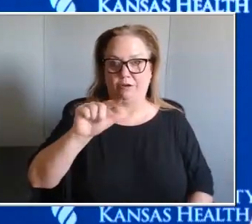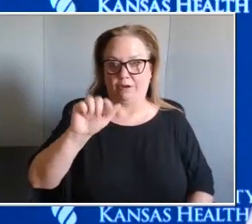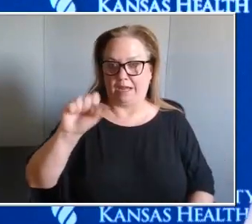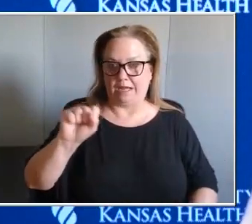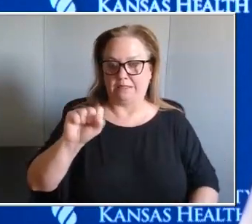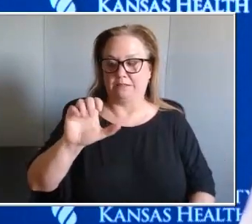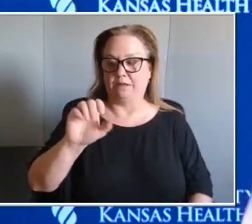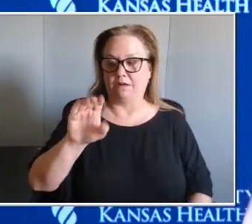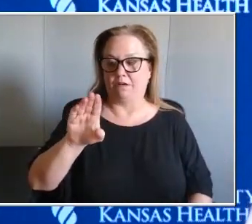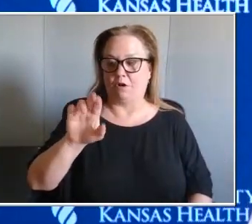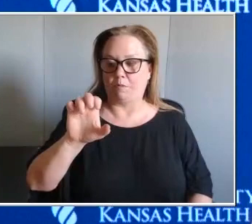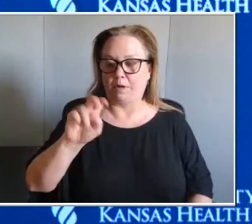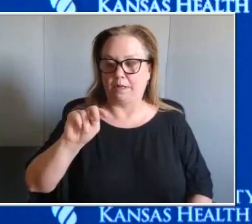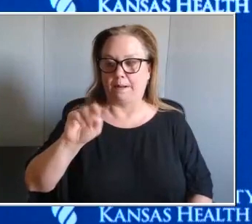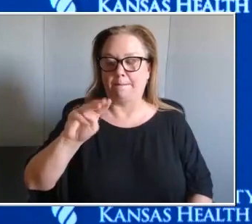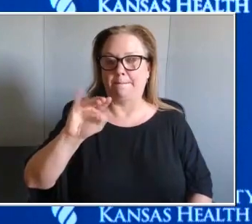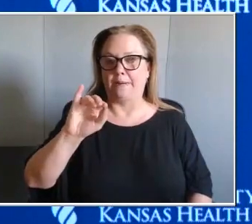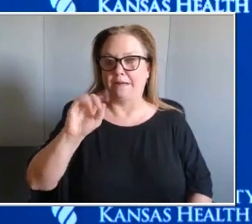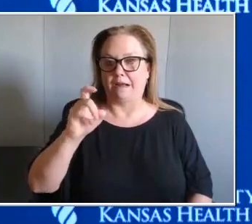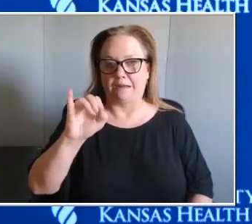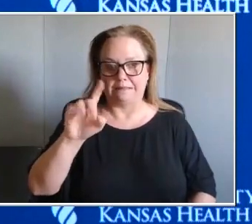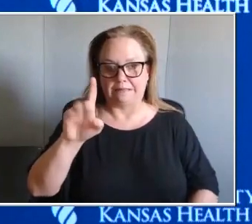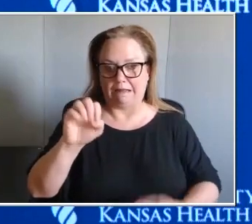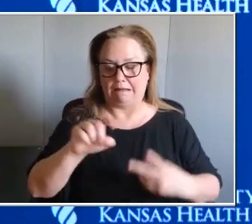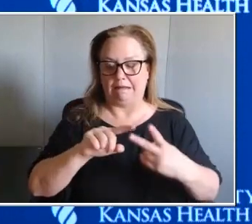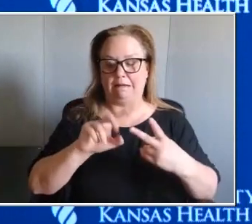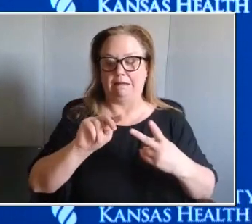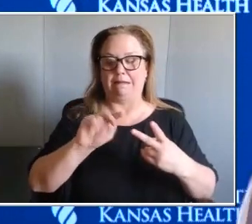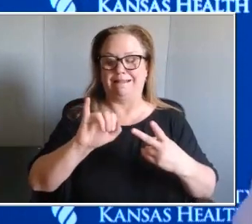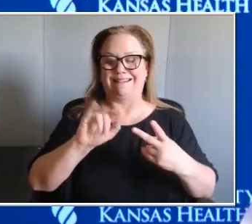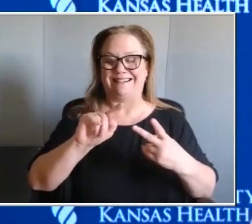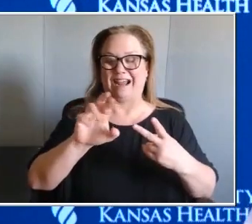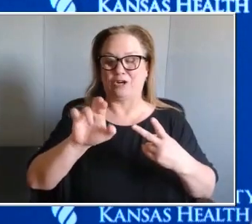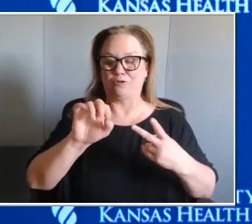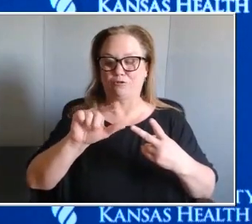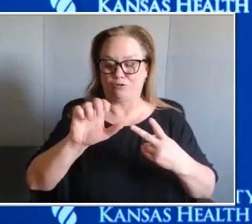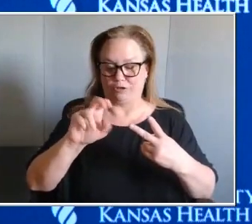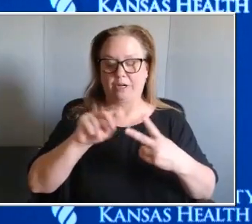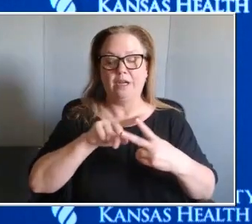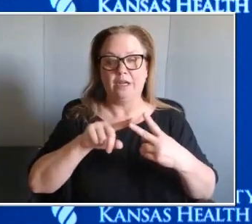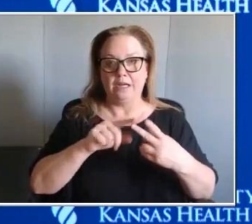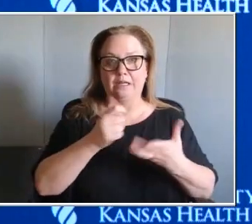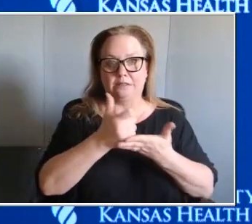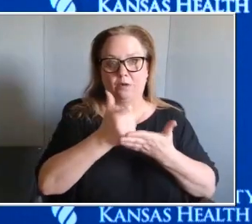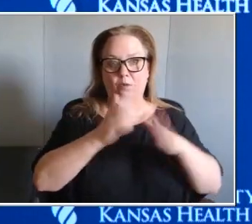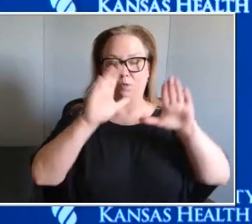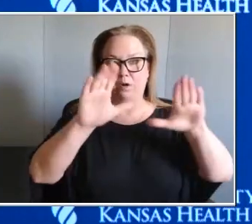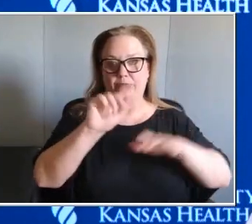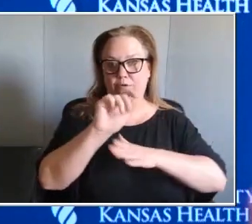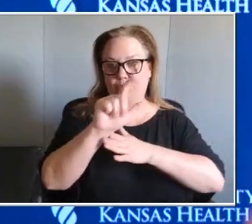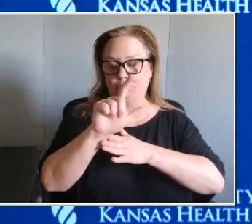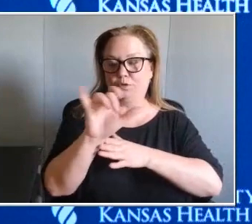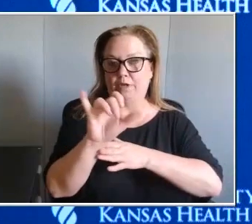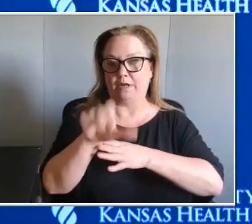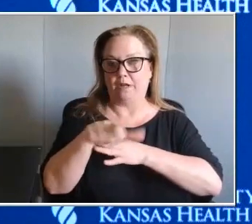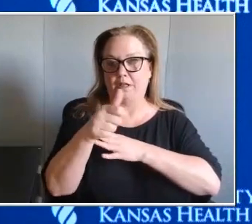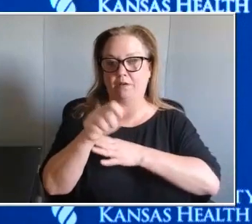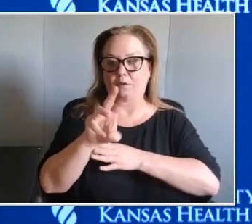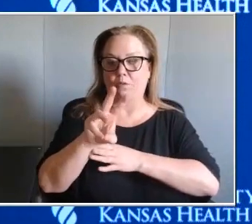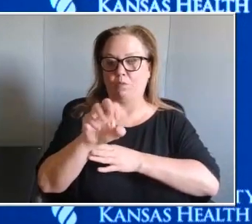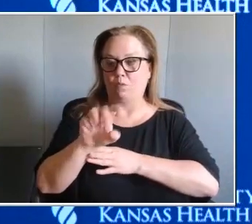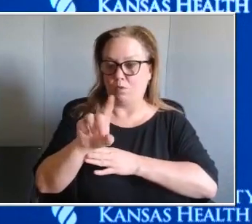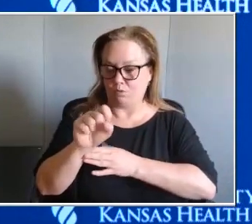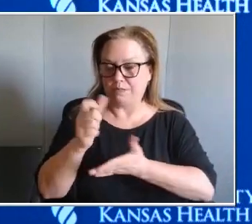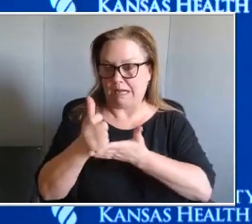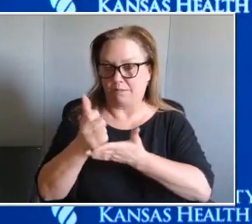monoxide, nitrogen, whatever it may be. So it's a useful tool also in other sort of problems like wounds and things of that nature,